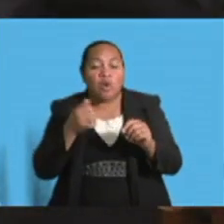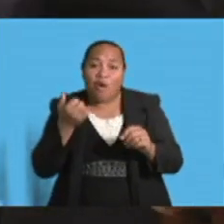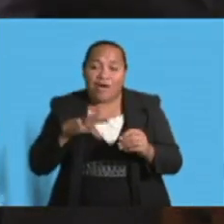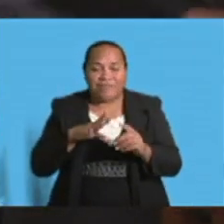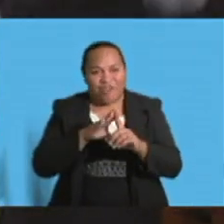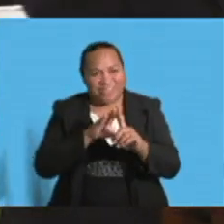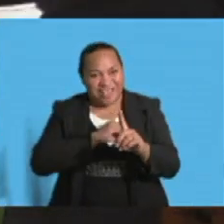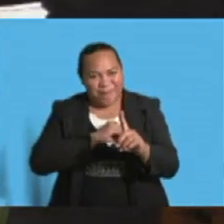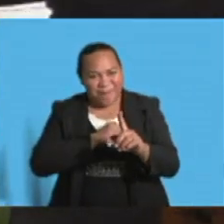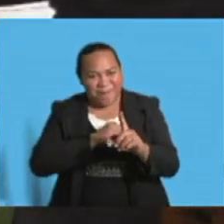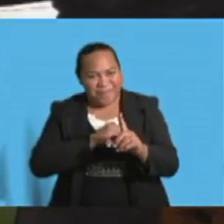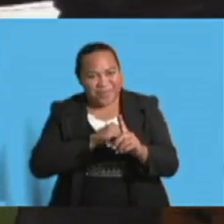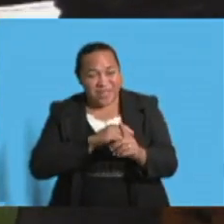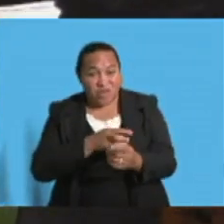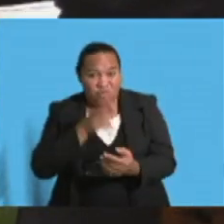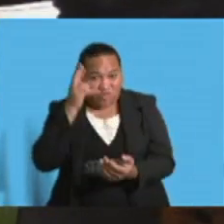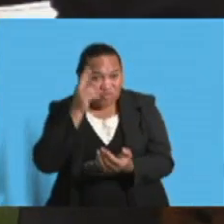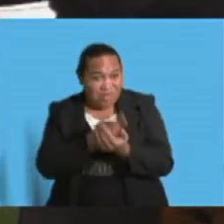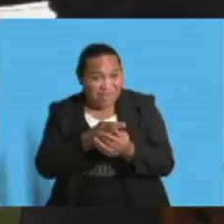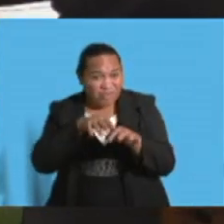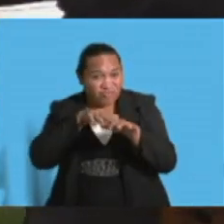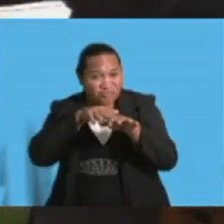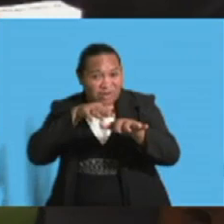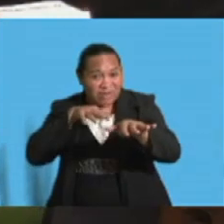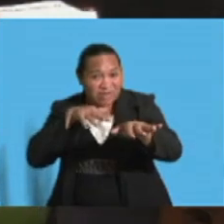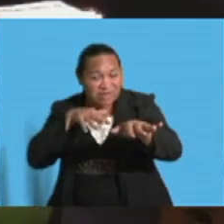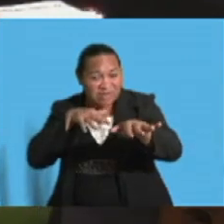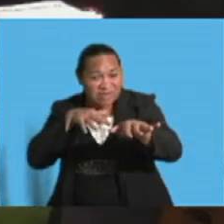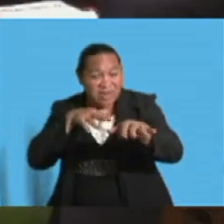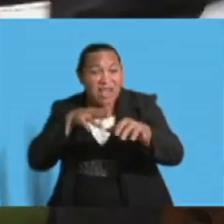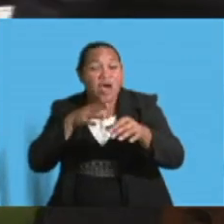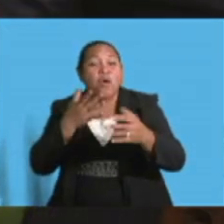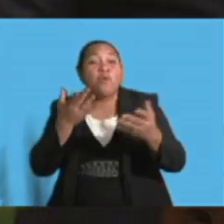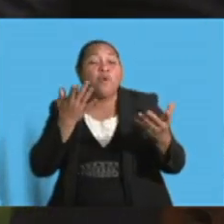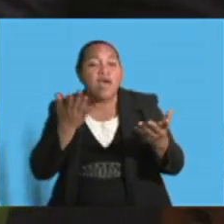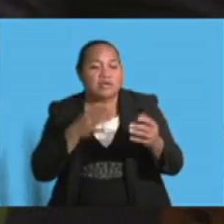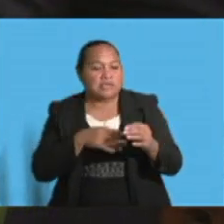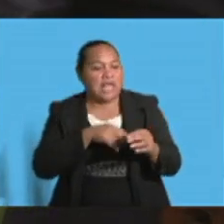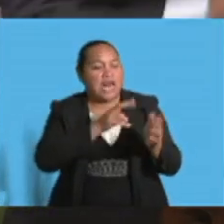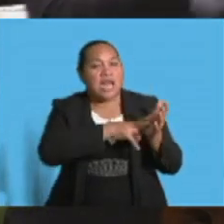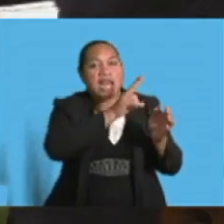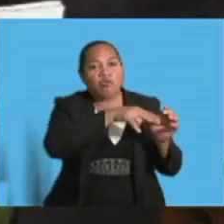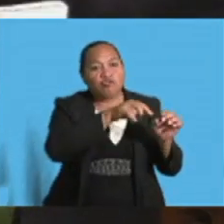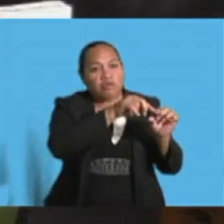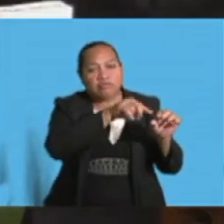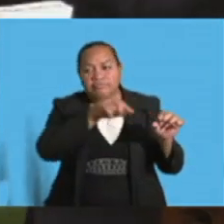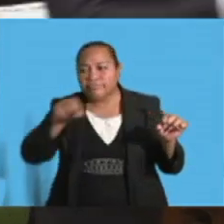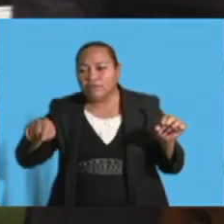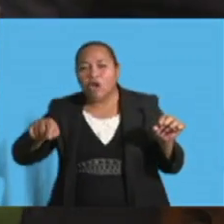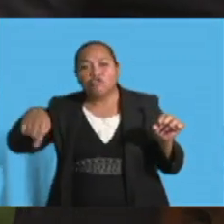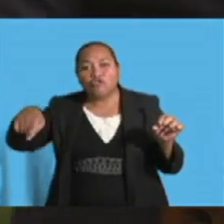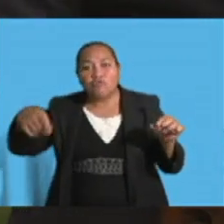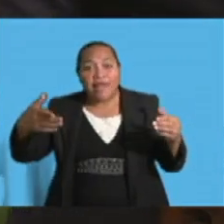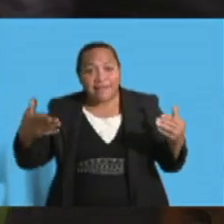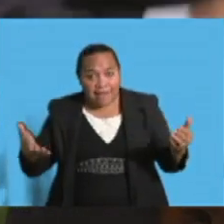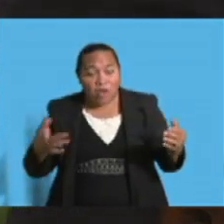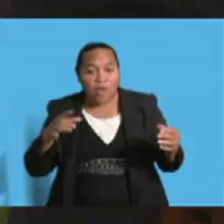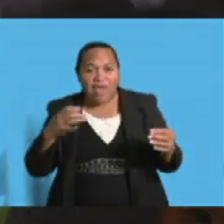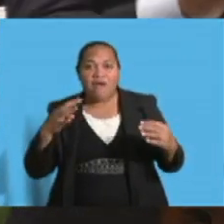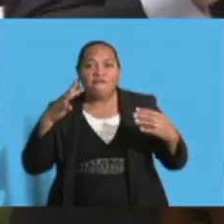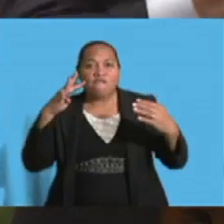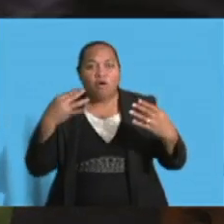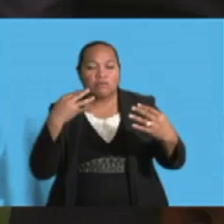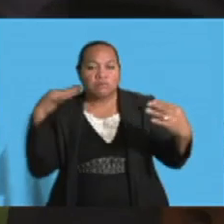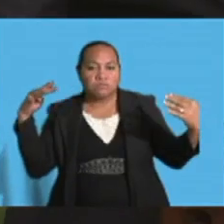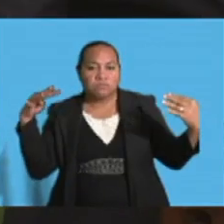example, the real traffic congestion takes place between Nasori and Suva. Now we're doing a 4-lane road. We've also said